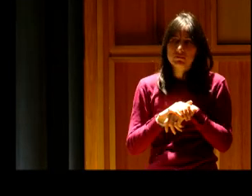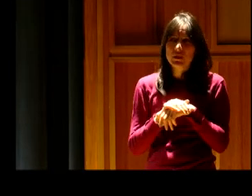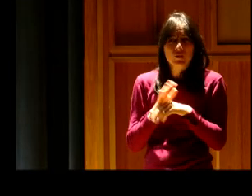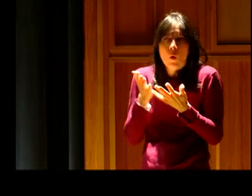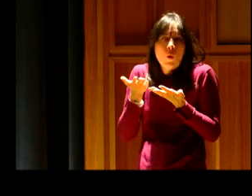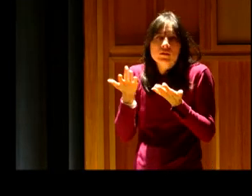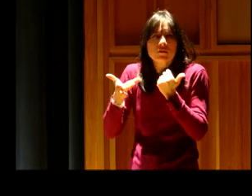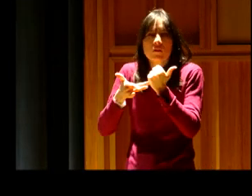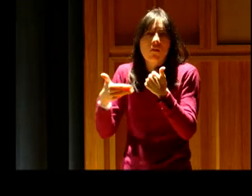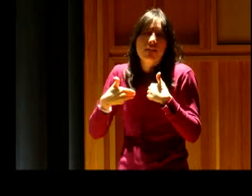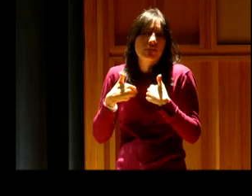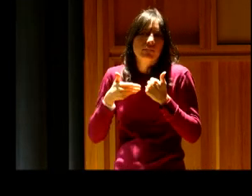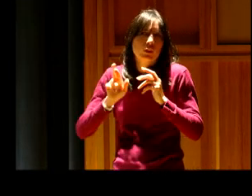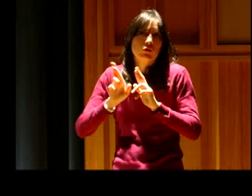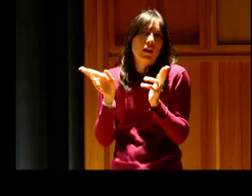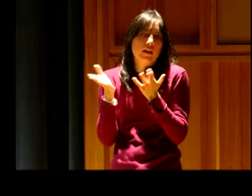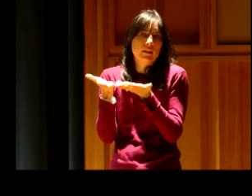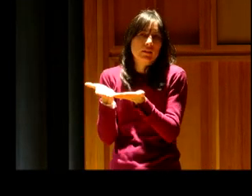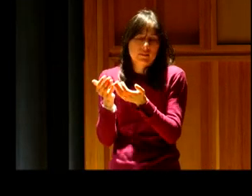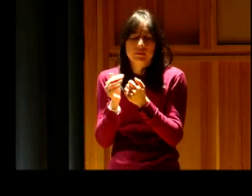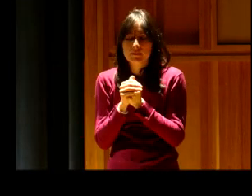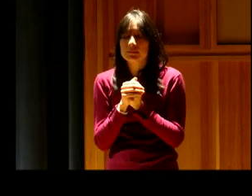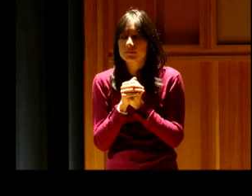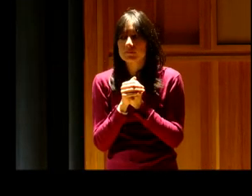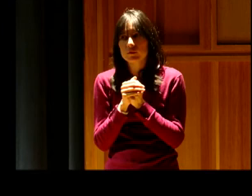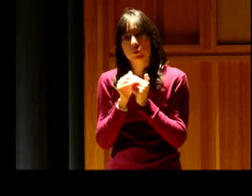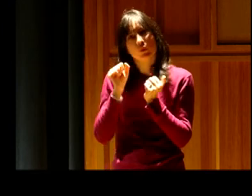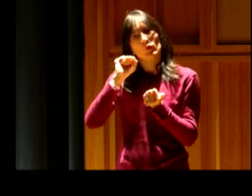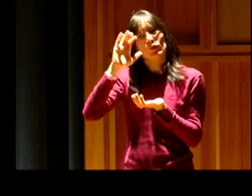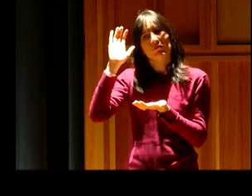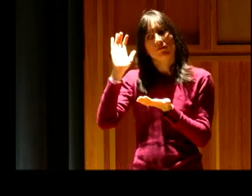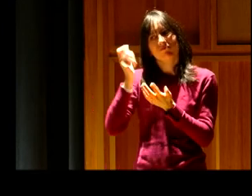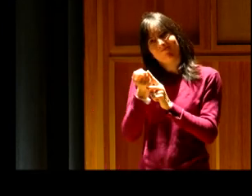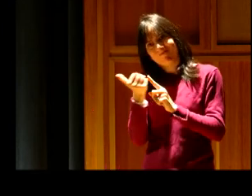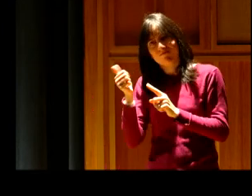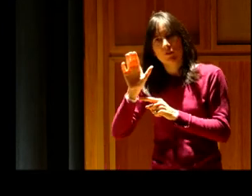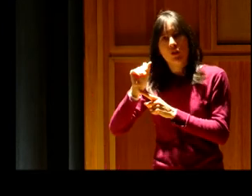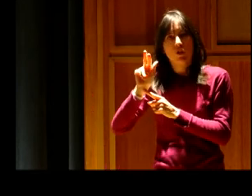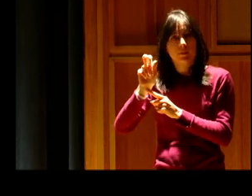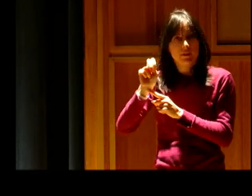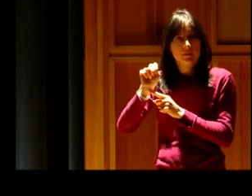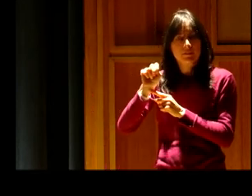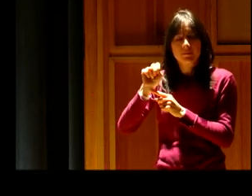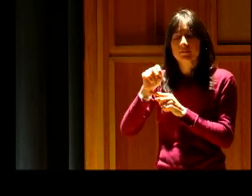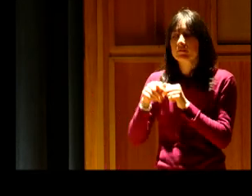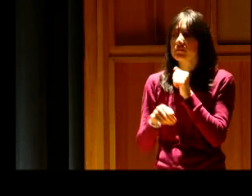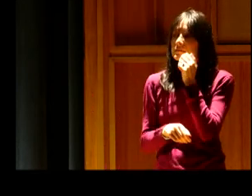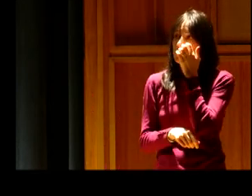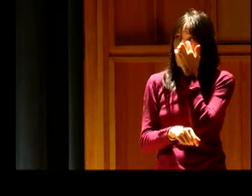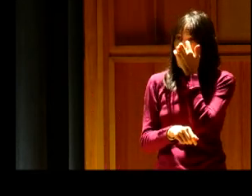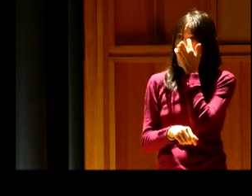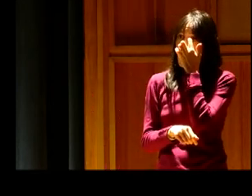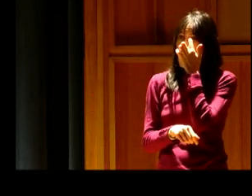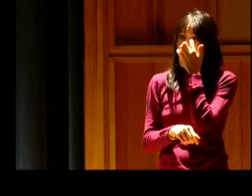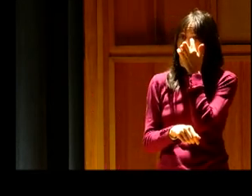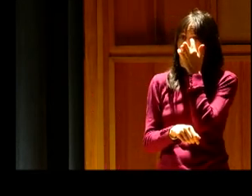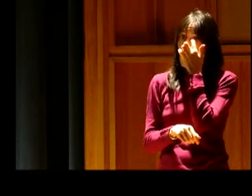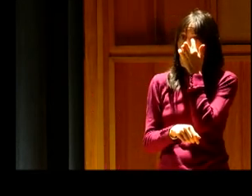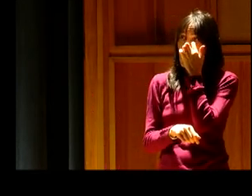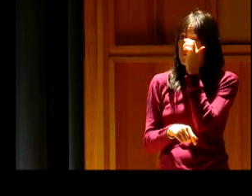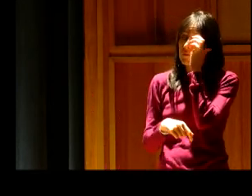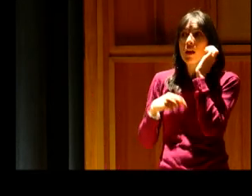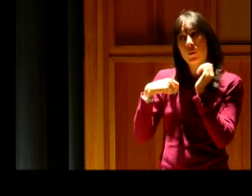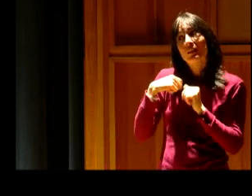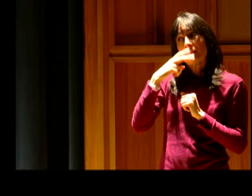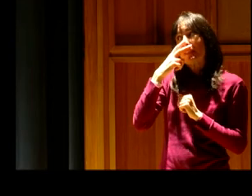the technology that we need to decarbonize the electric sector. And the trend lines are good. In the